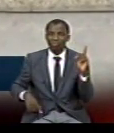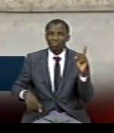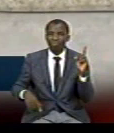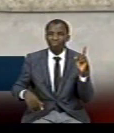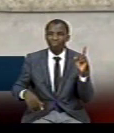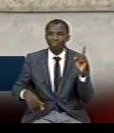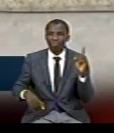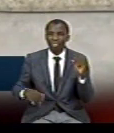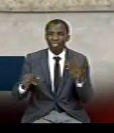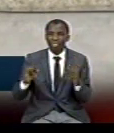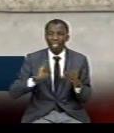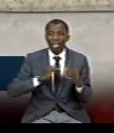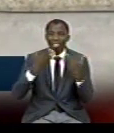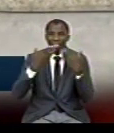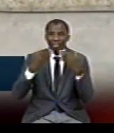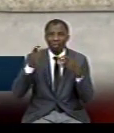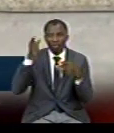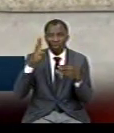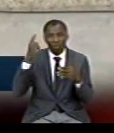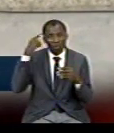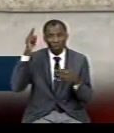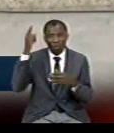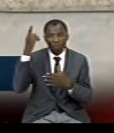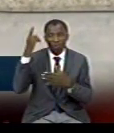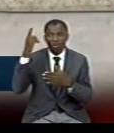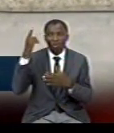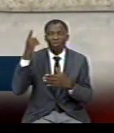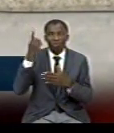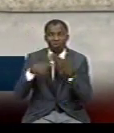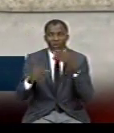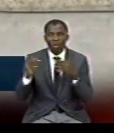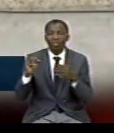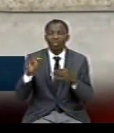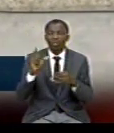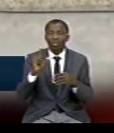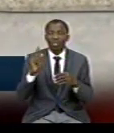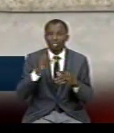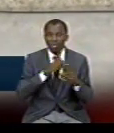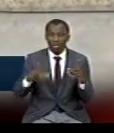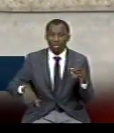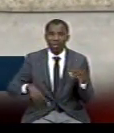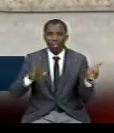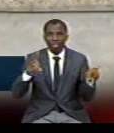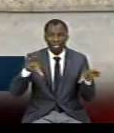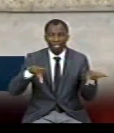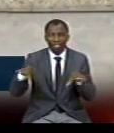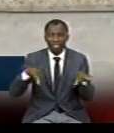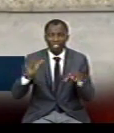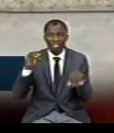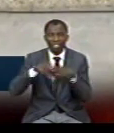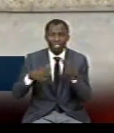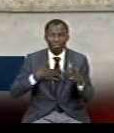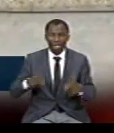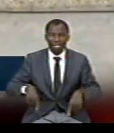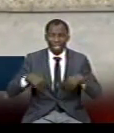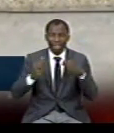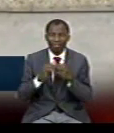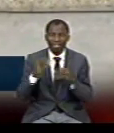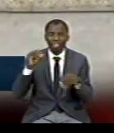I thank God for what God did in my life during the